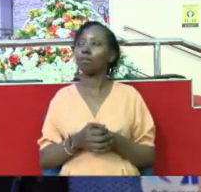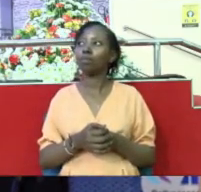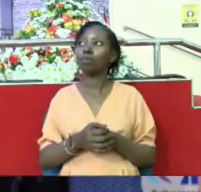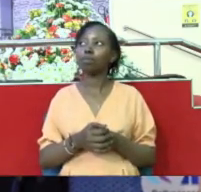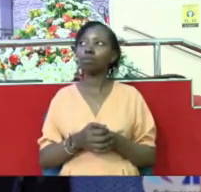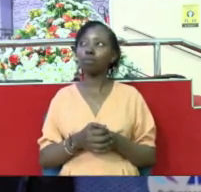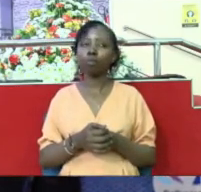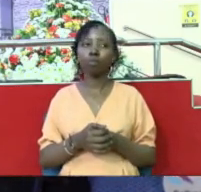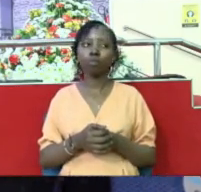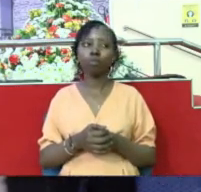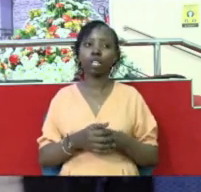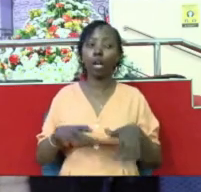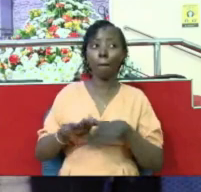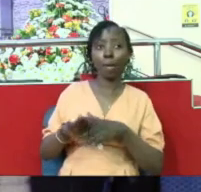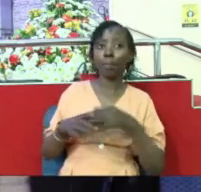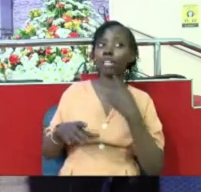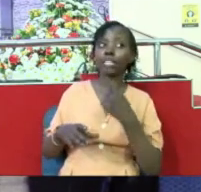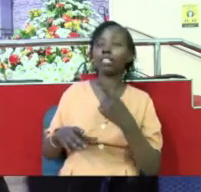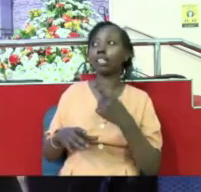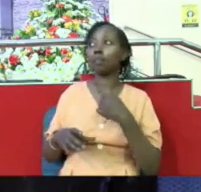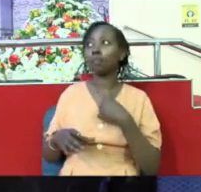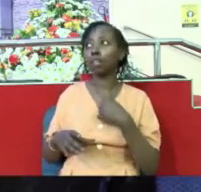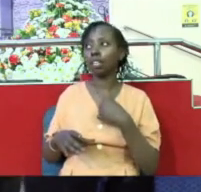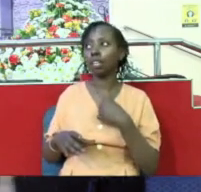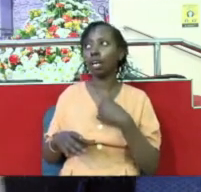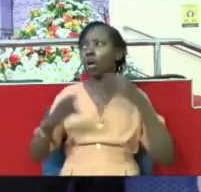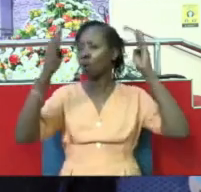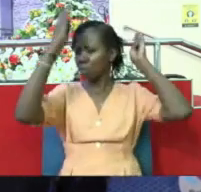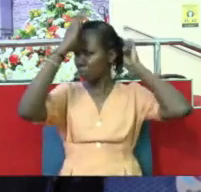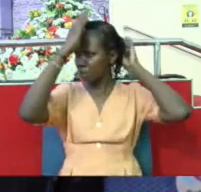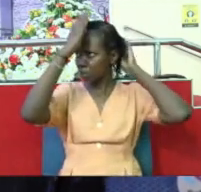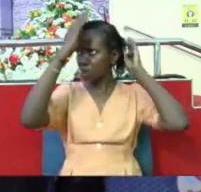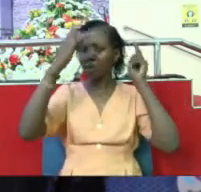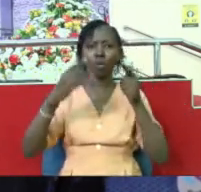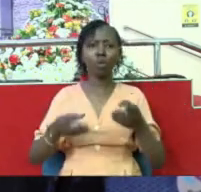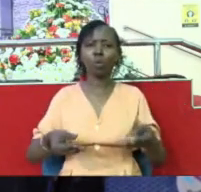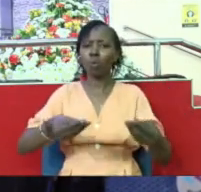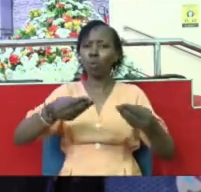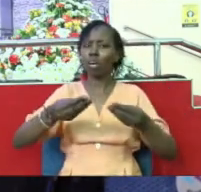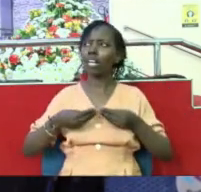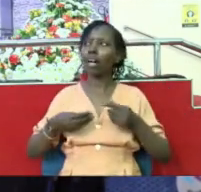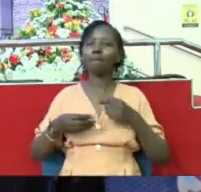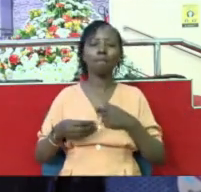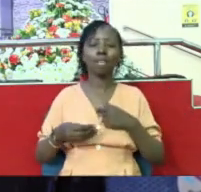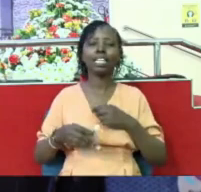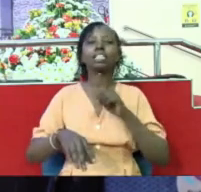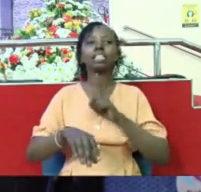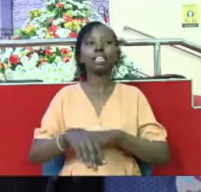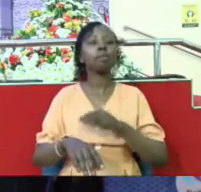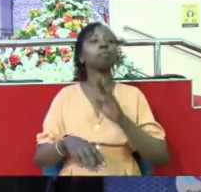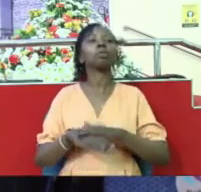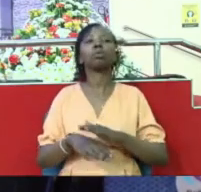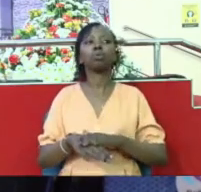Do you know what he told me? Unajua aliniambia nini? Bishop. Skof. You have invited me at the right time. Umenikaribisha wakati. I